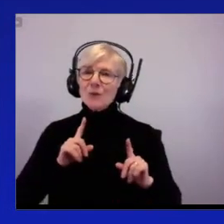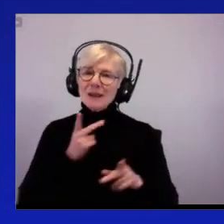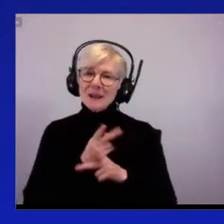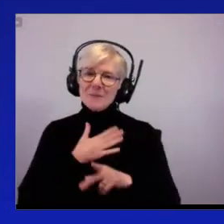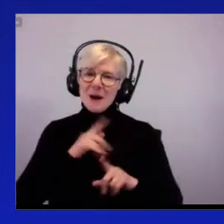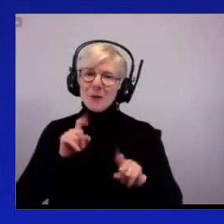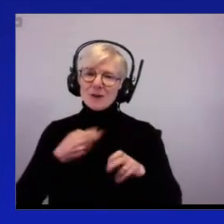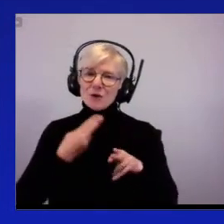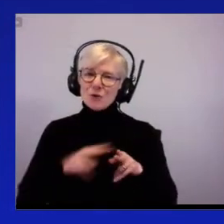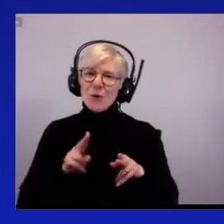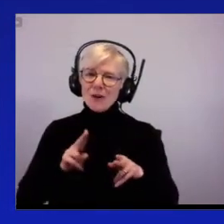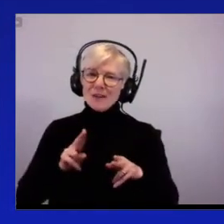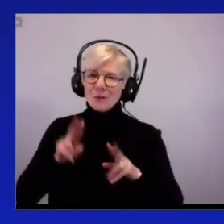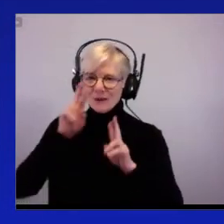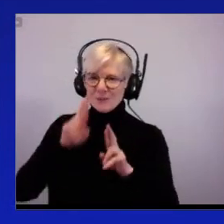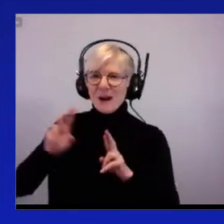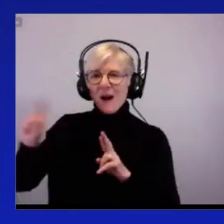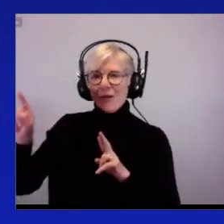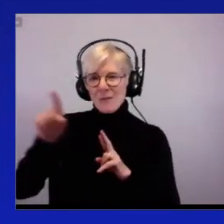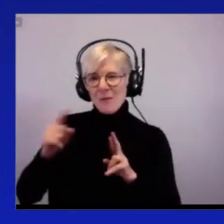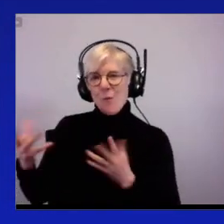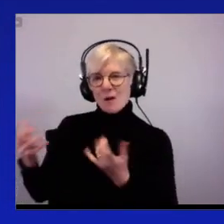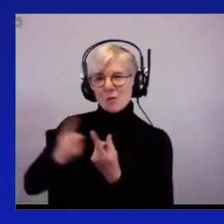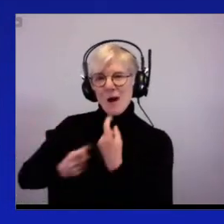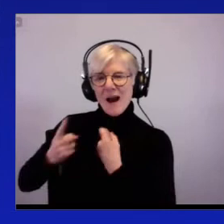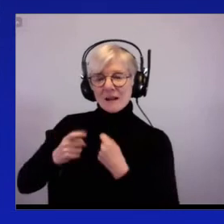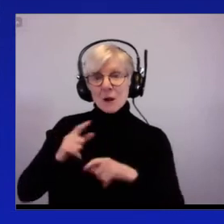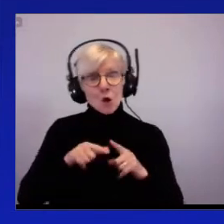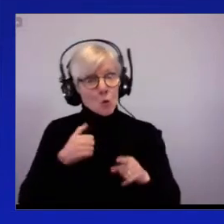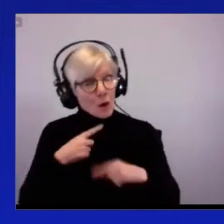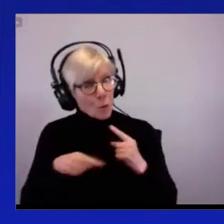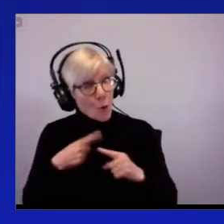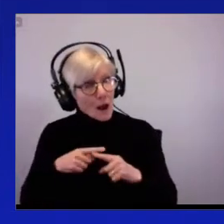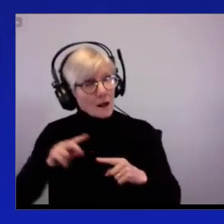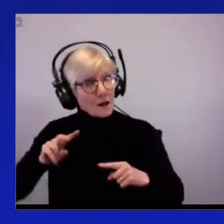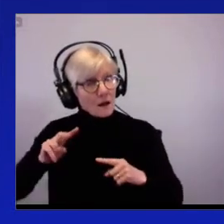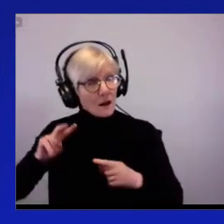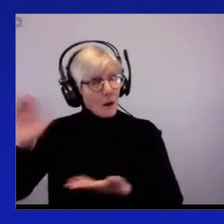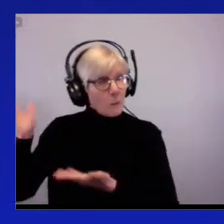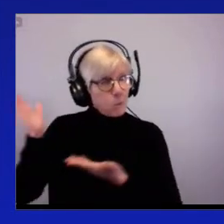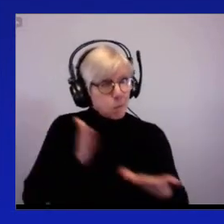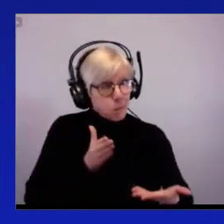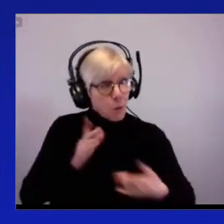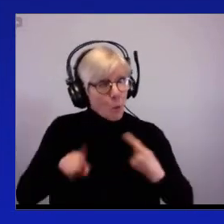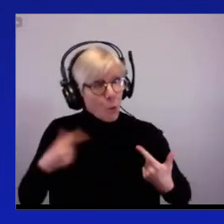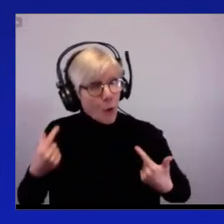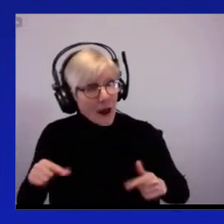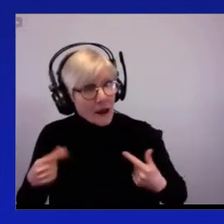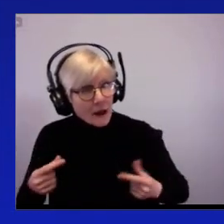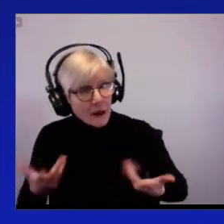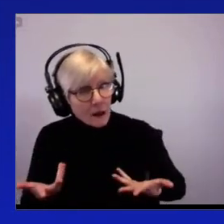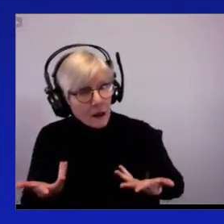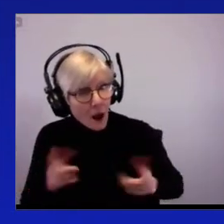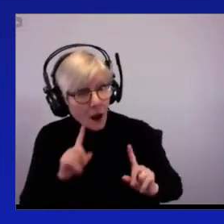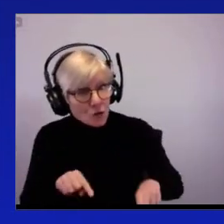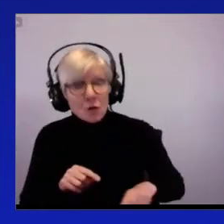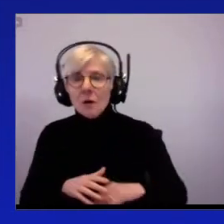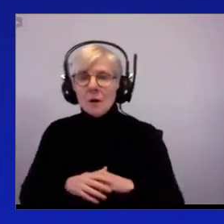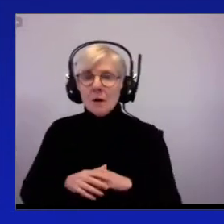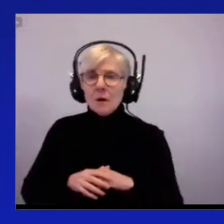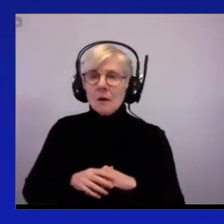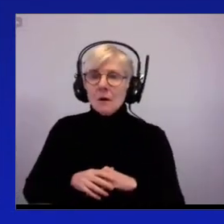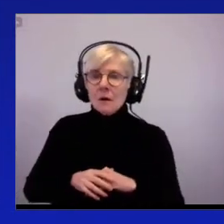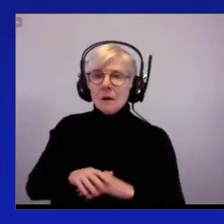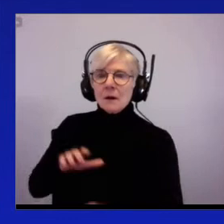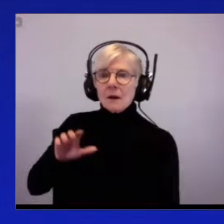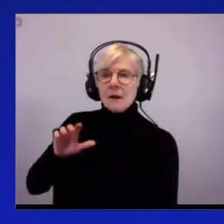Have we been advised as to when we can expect to receive our next shipment of the vaccine? We have not. We've got some preliminary information from